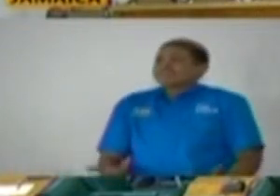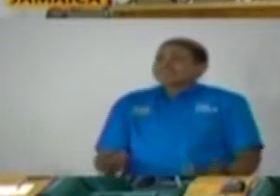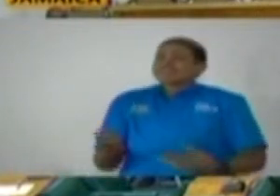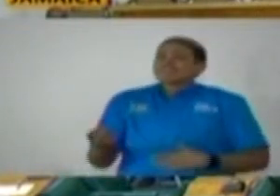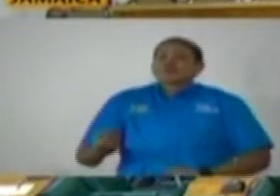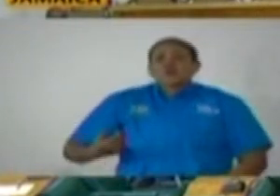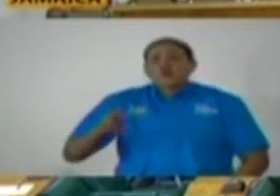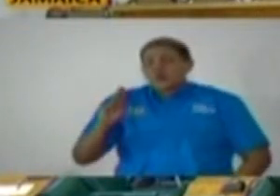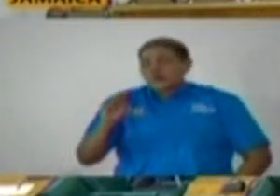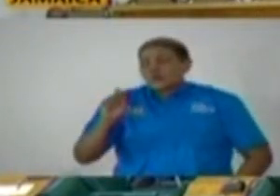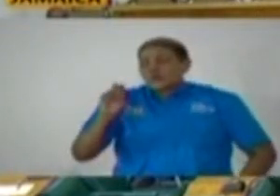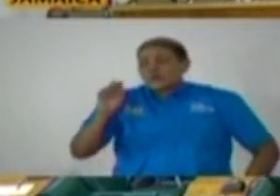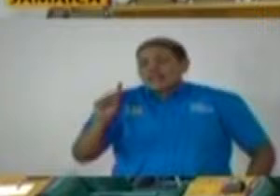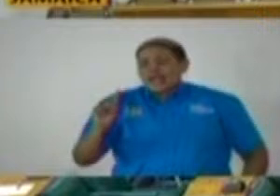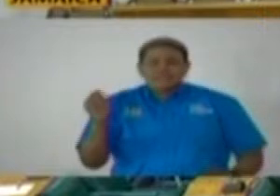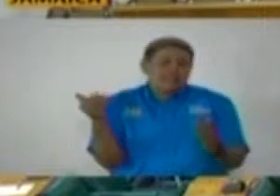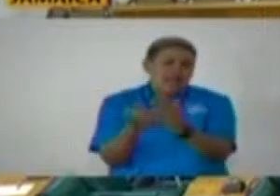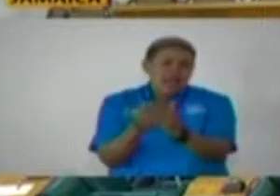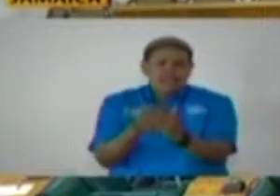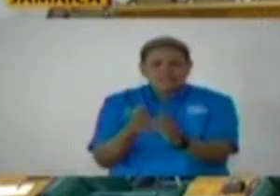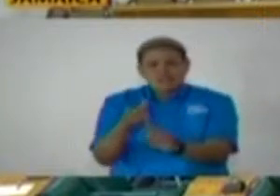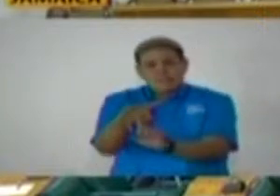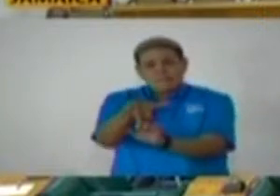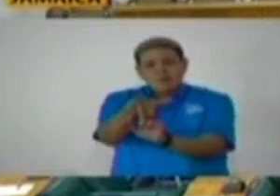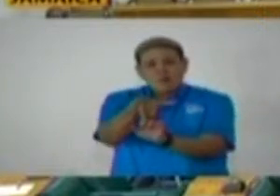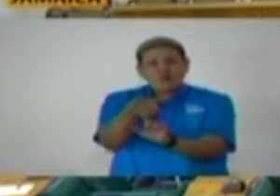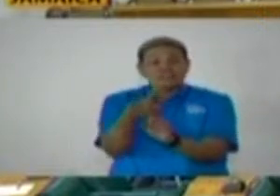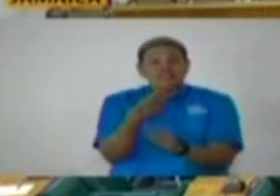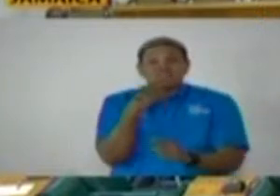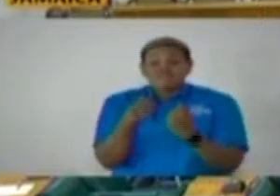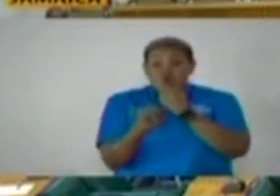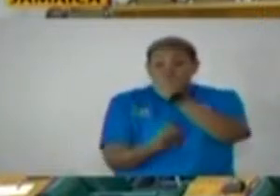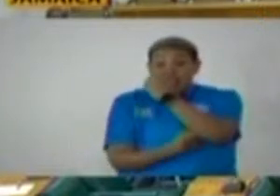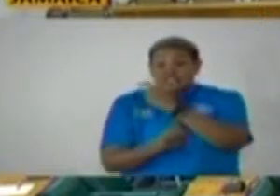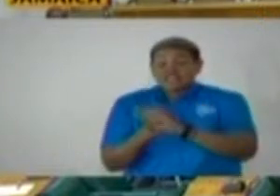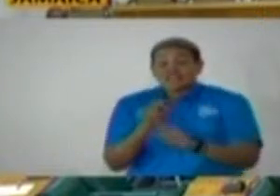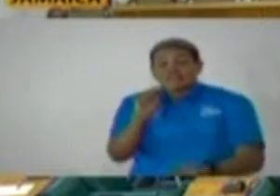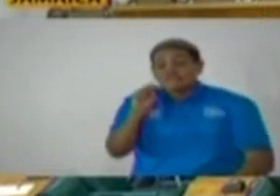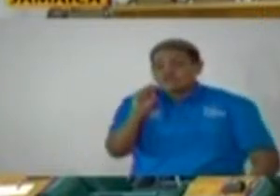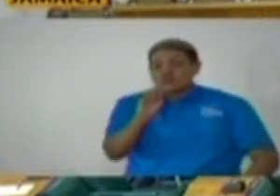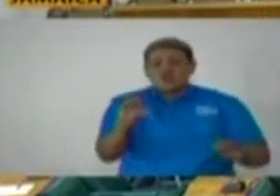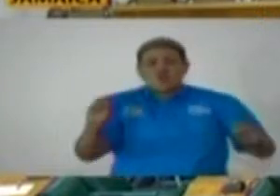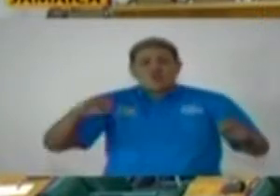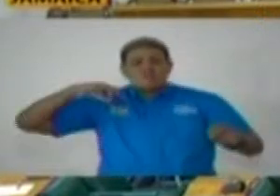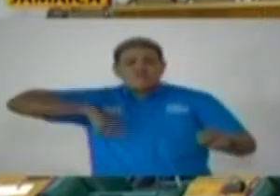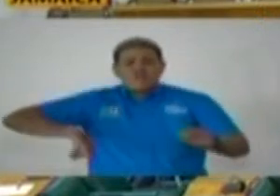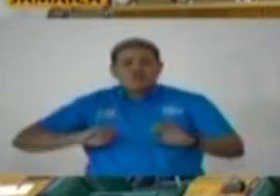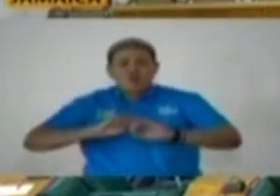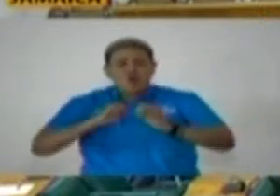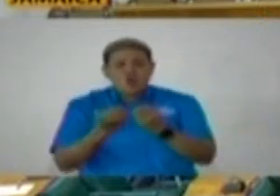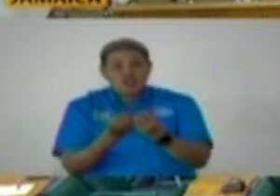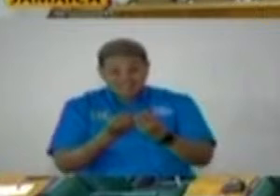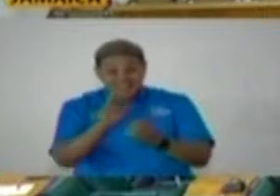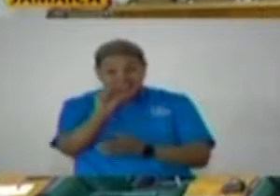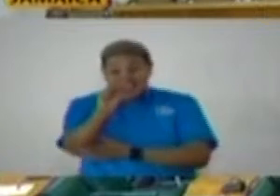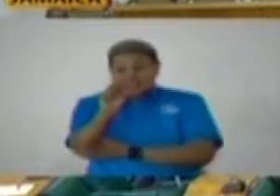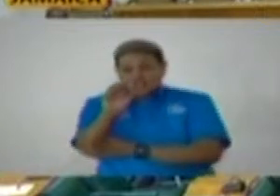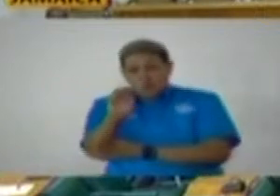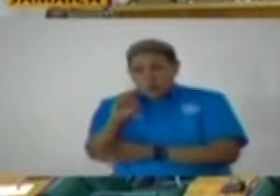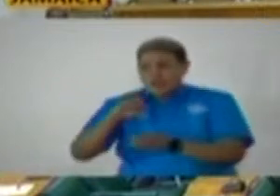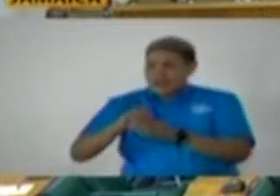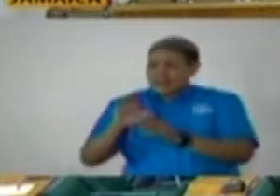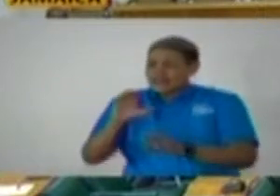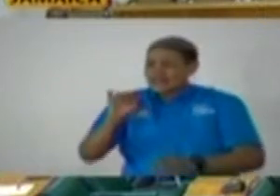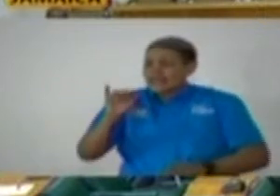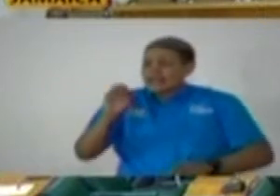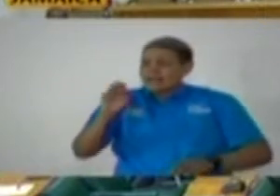United Against Bullying Foundation, a non-profit organization in Cayman